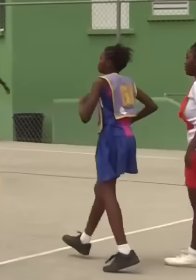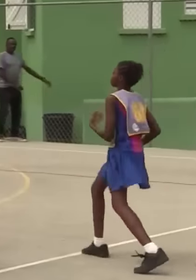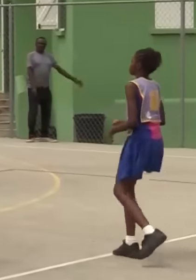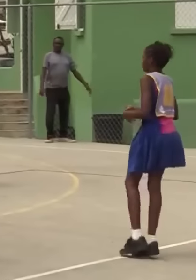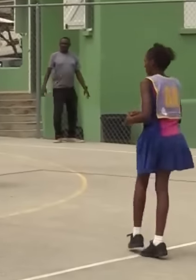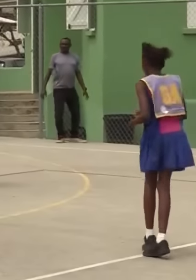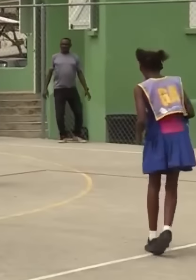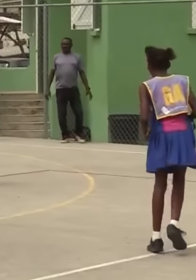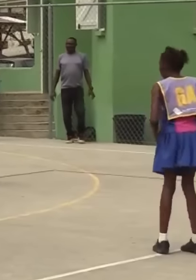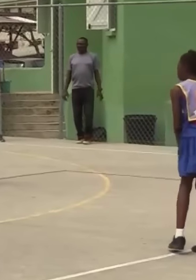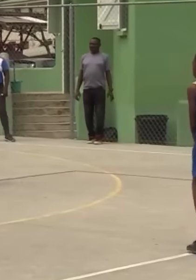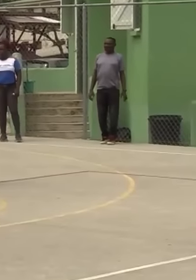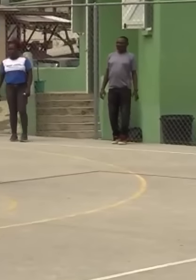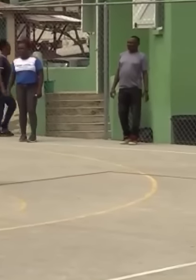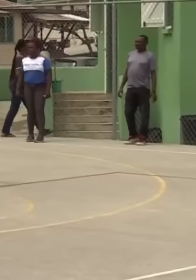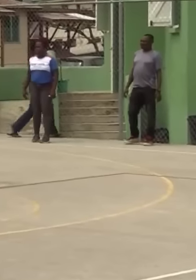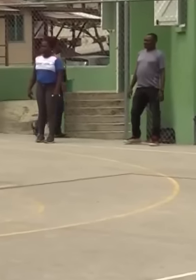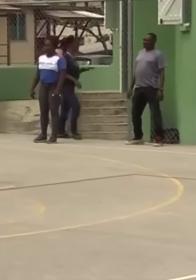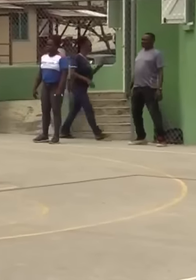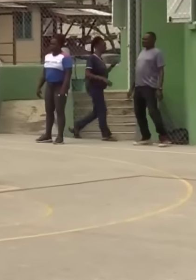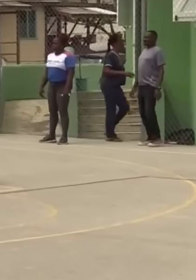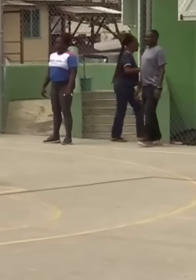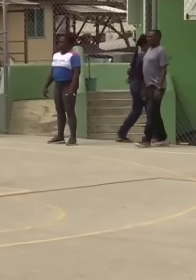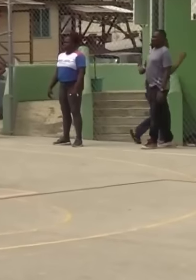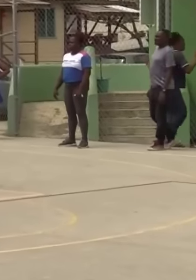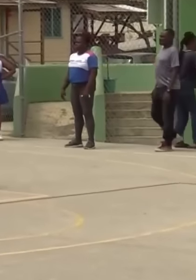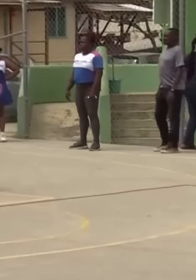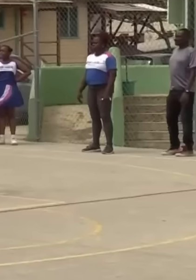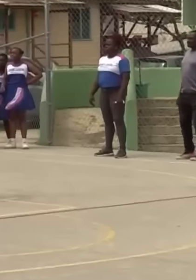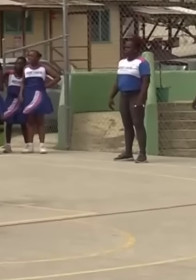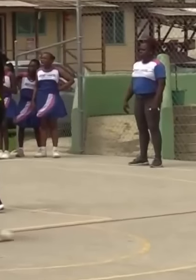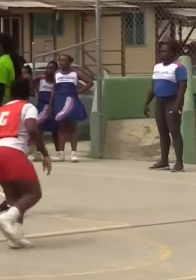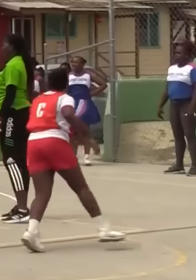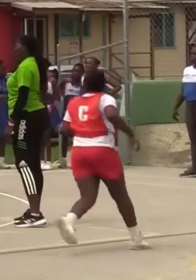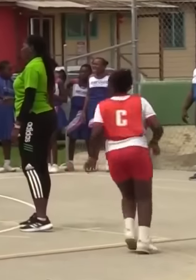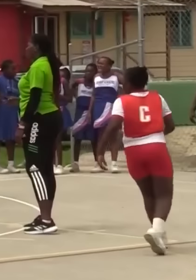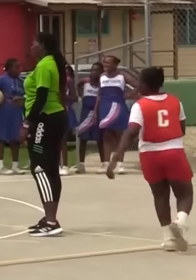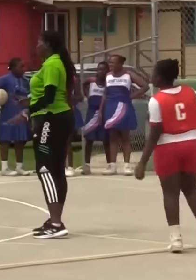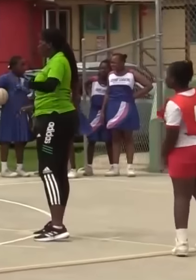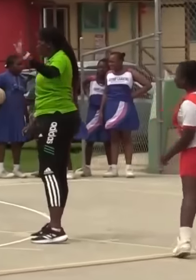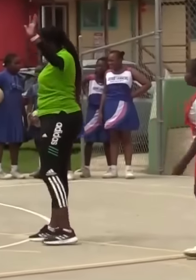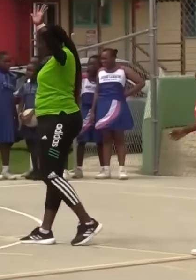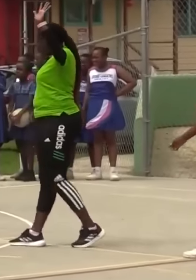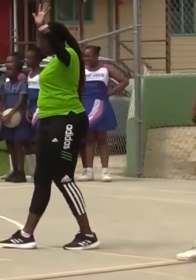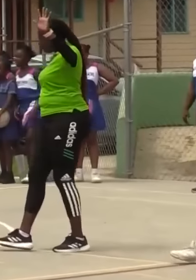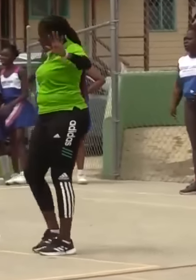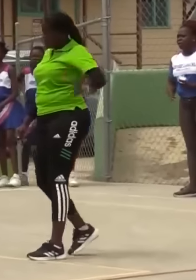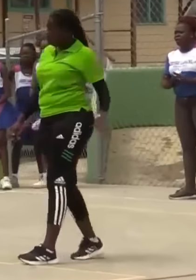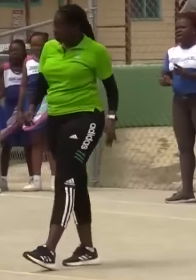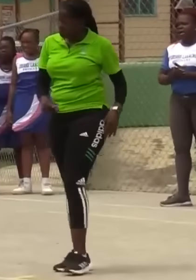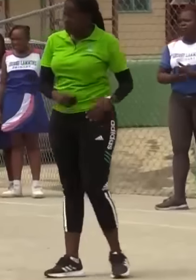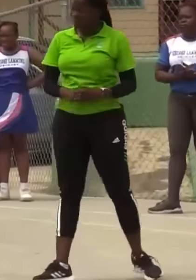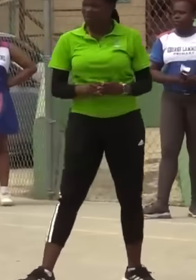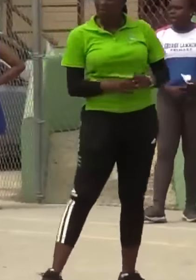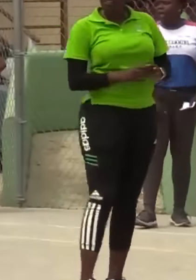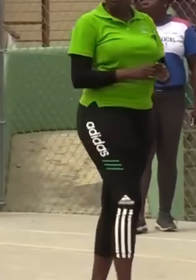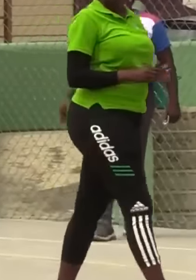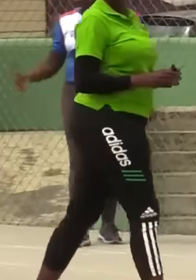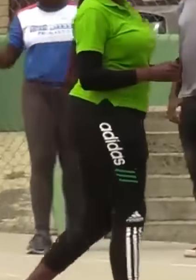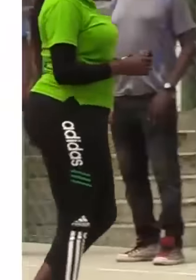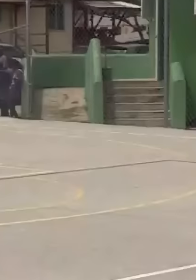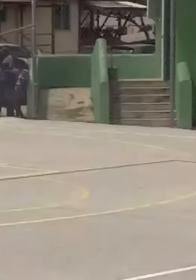were made to pay for it. Taylor again gets her shot to go. Final score, Cuthbert Moore 6, George Lamin